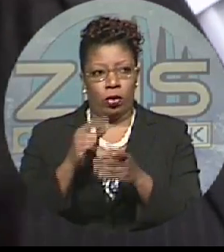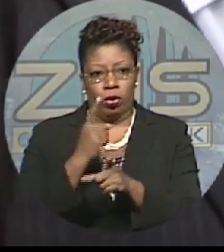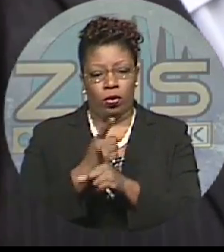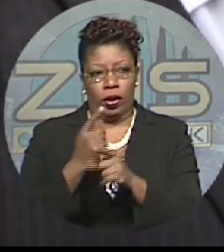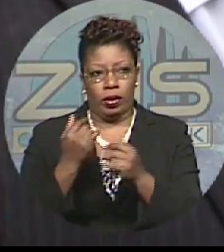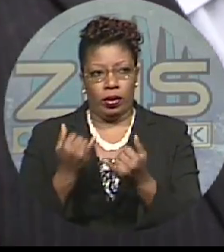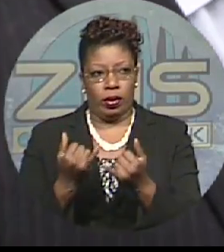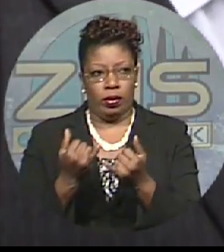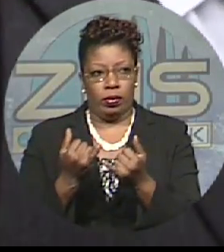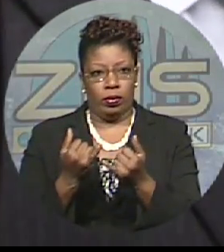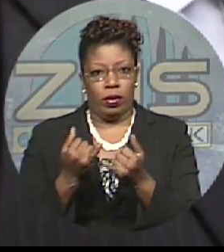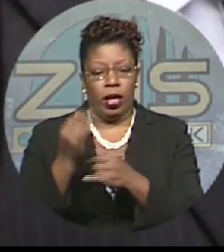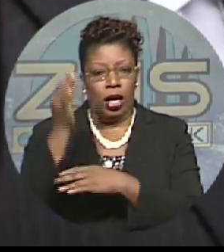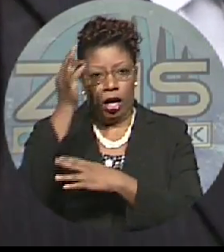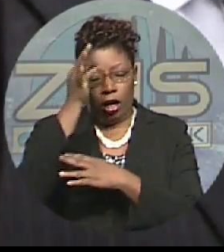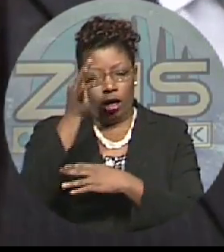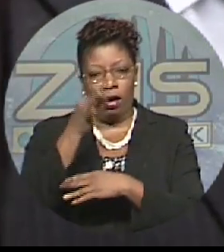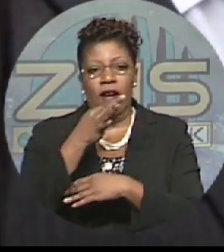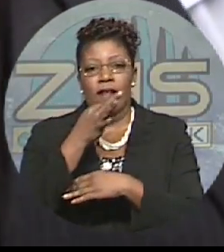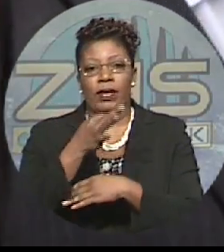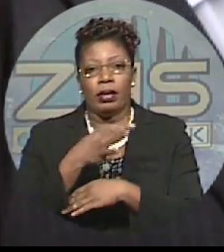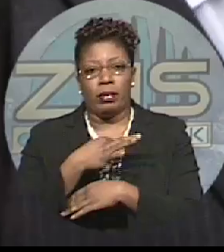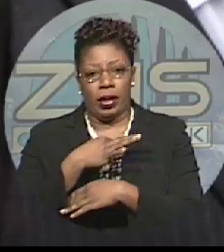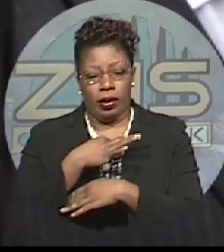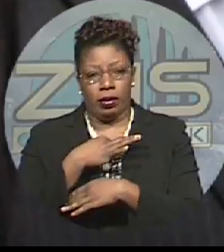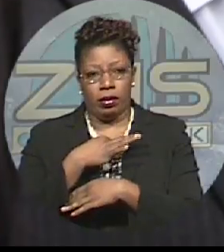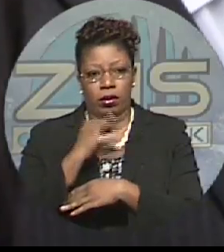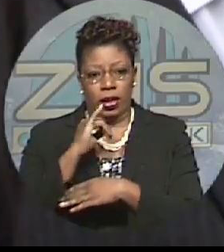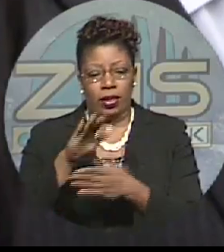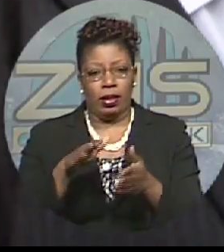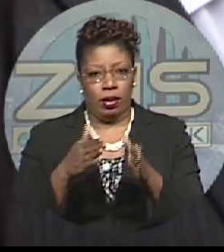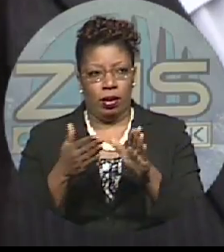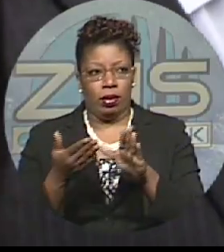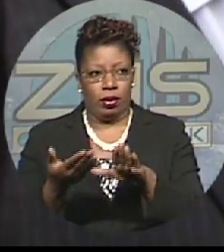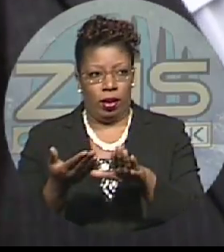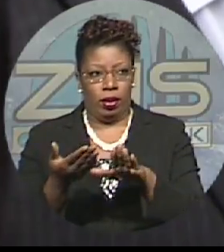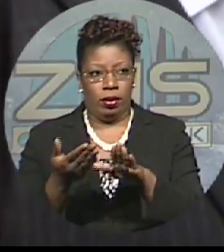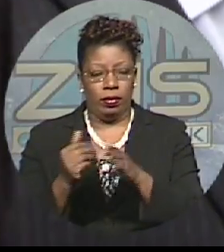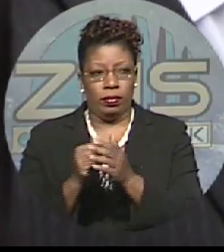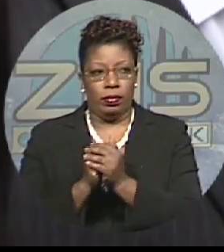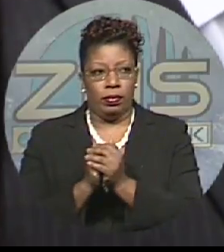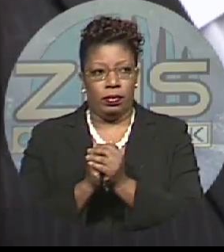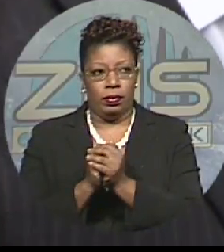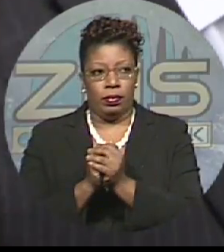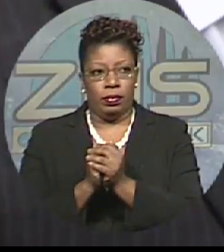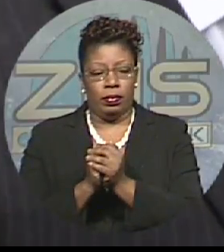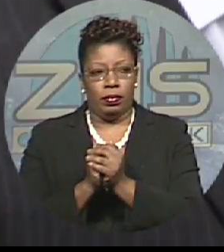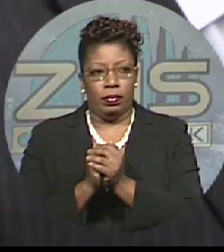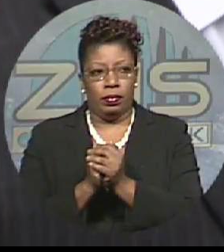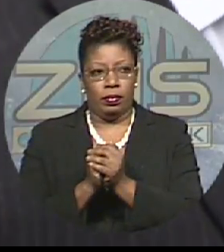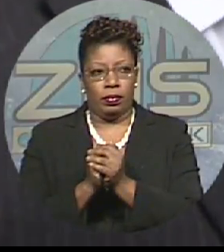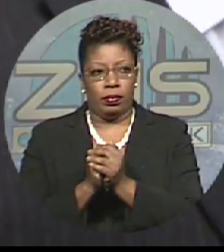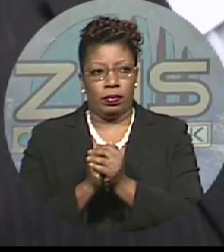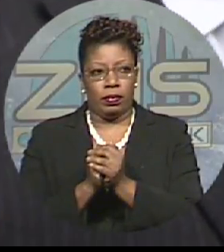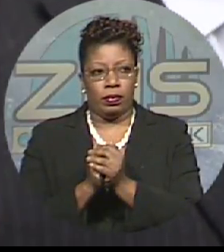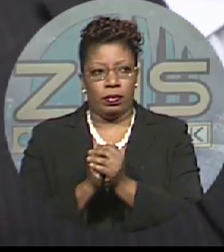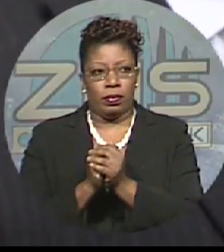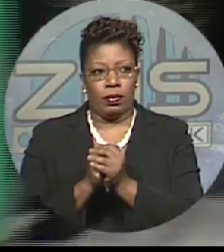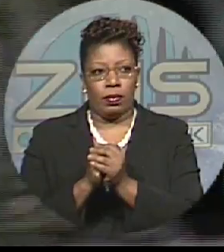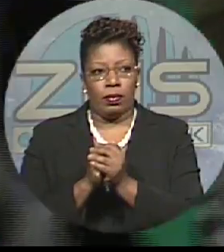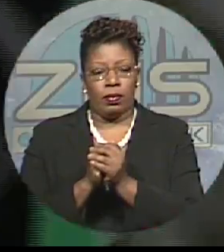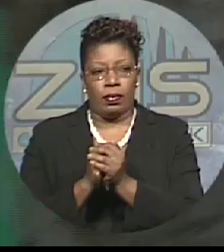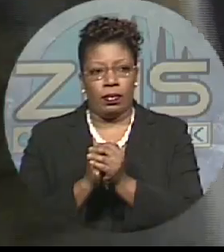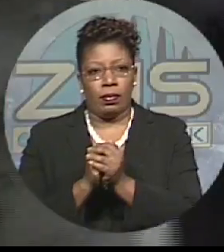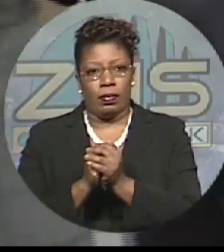point that a female in ward is deceased, and Majesty Coroner will be taking over from